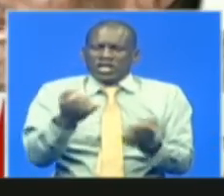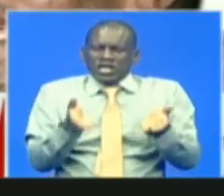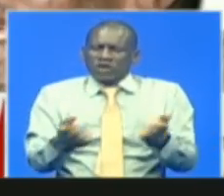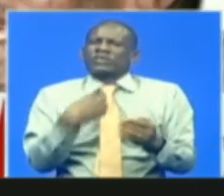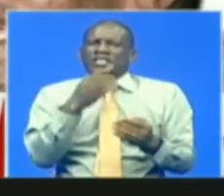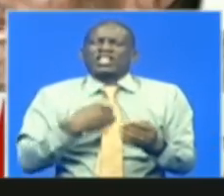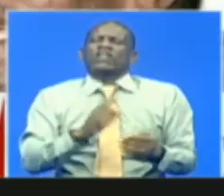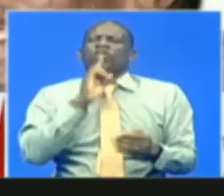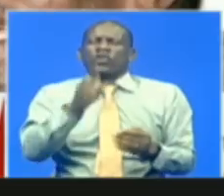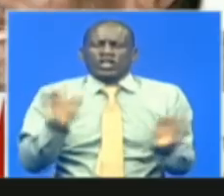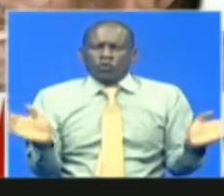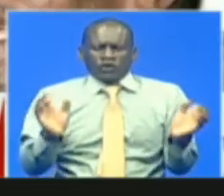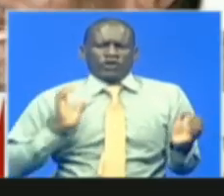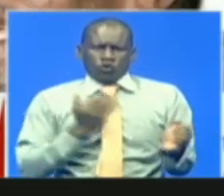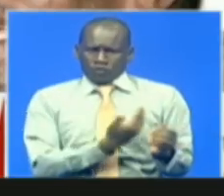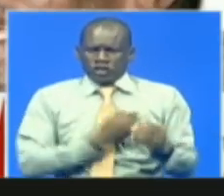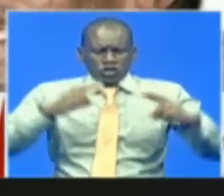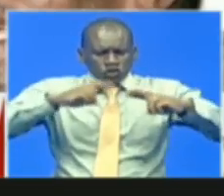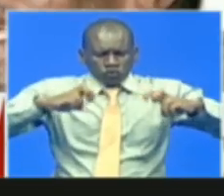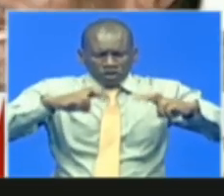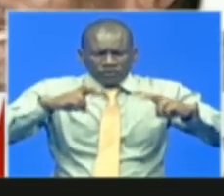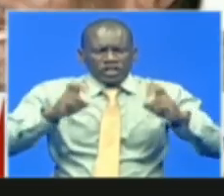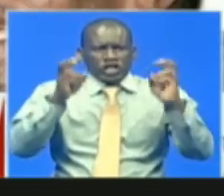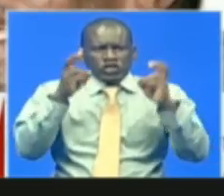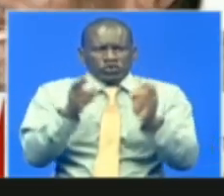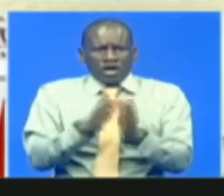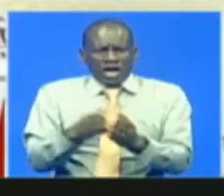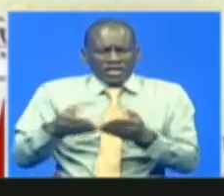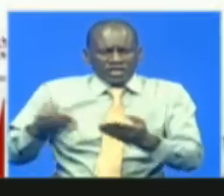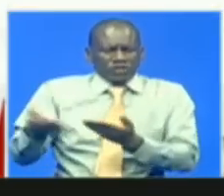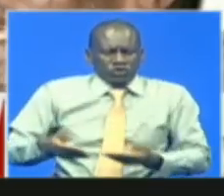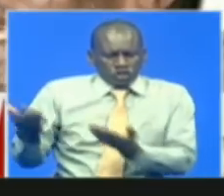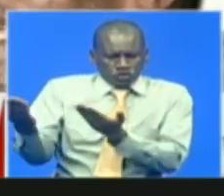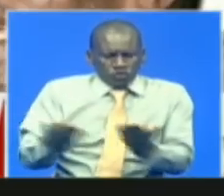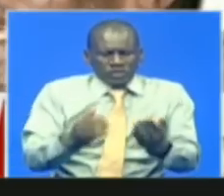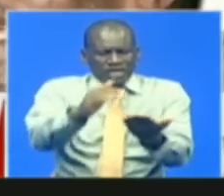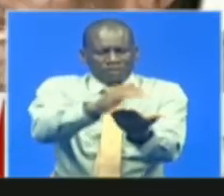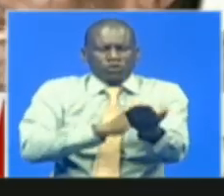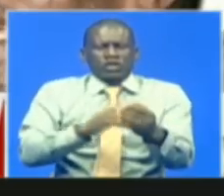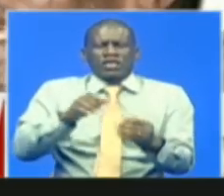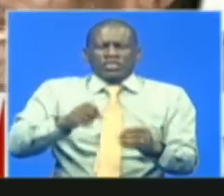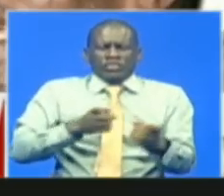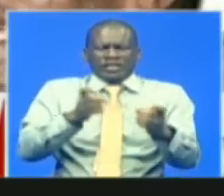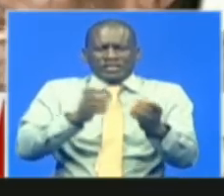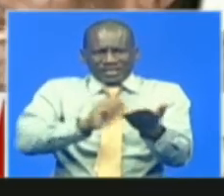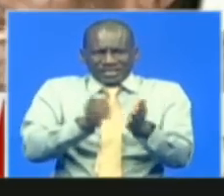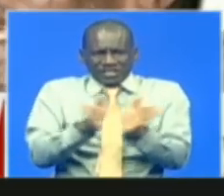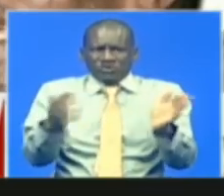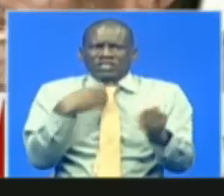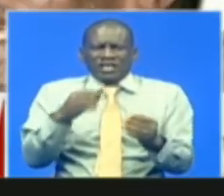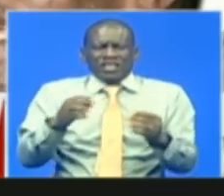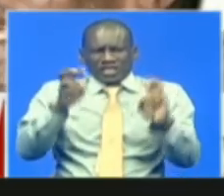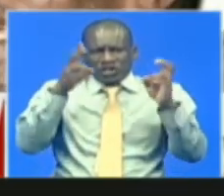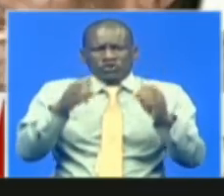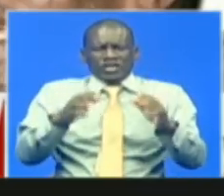have instructed the Welfare Committee to investigate the matter and table a report. Sosion told NTV that the matter is of a grave concern to